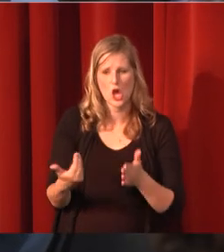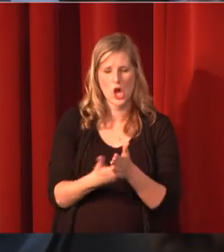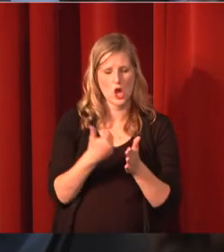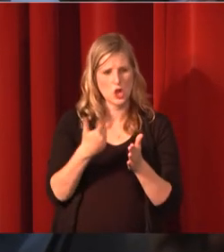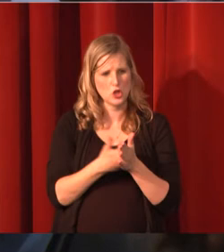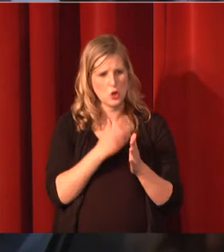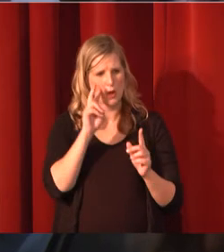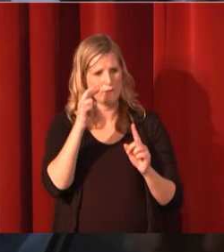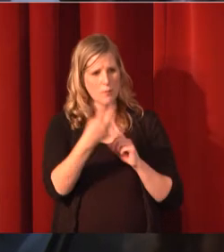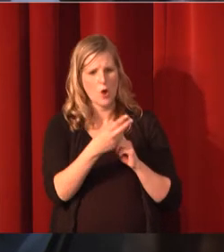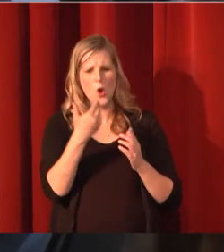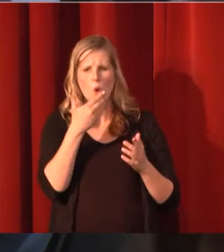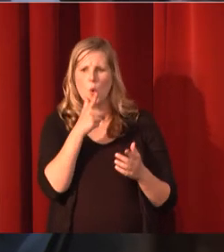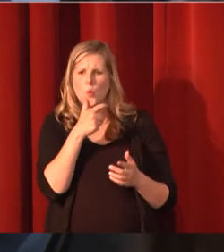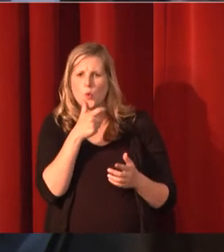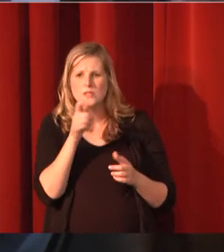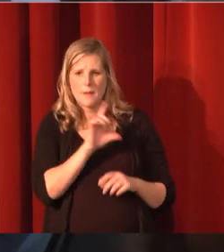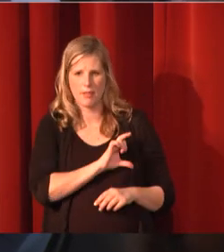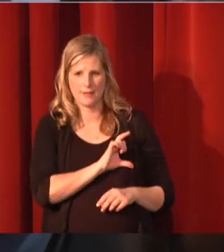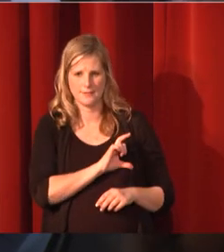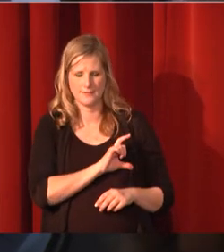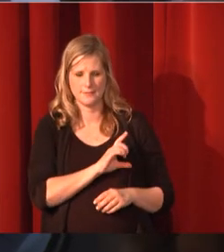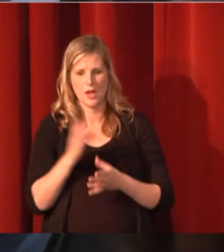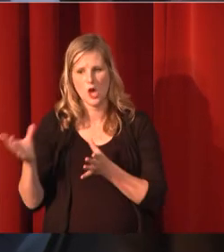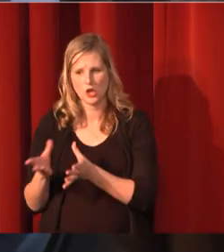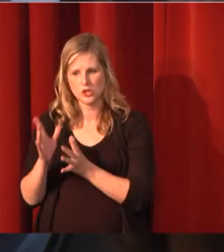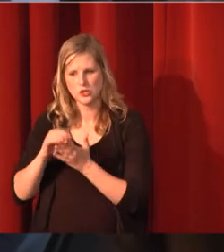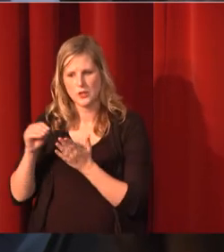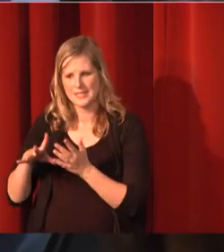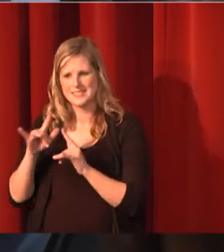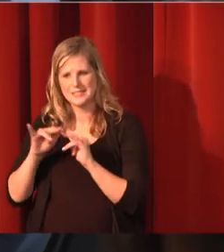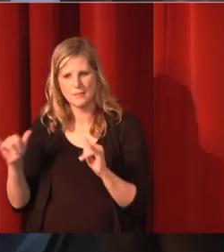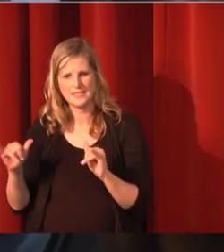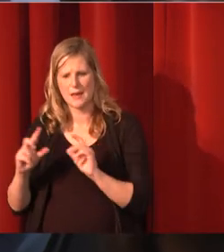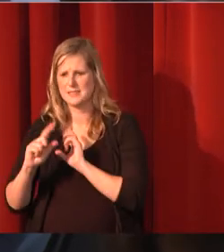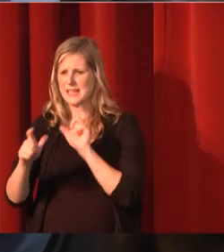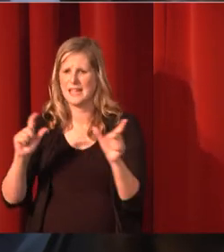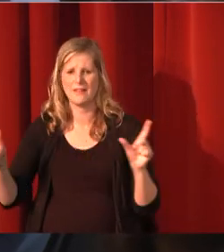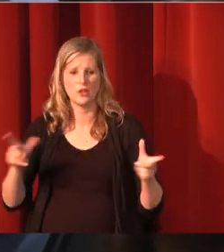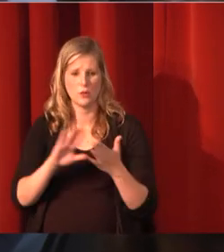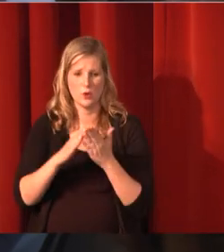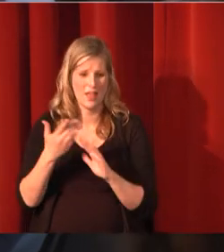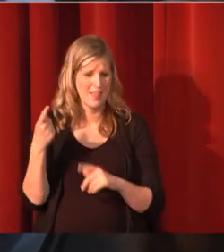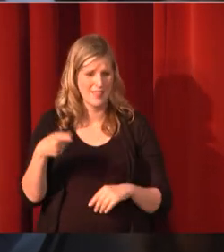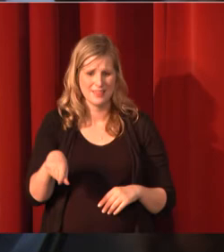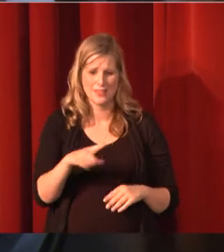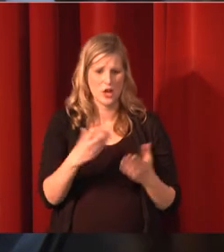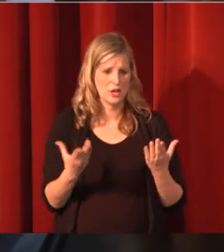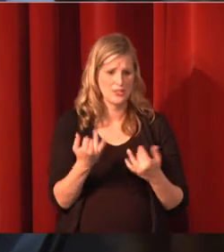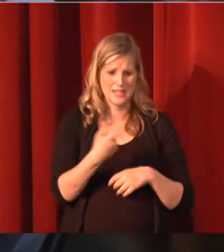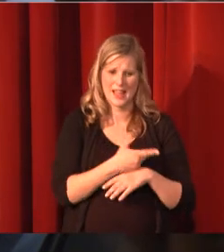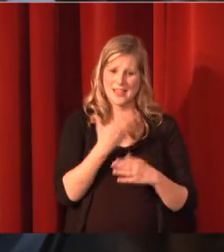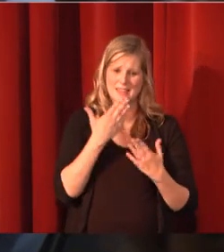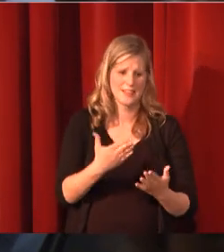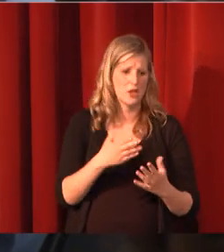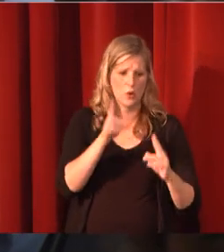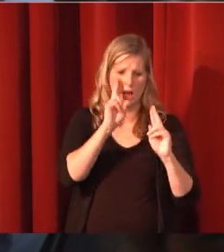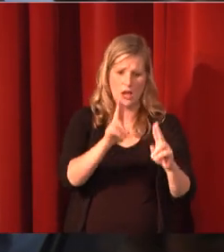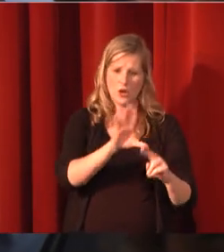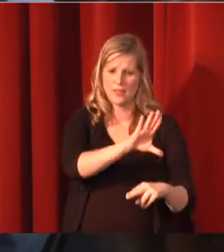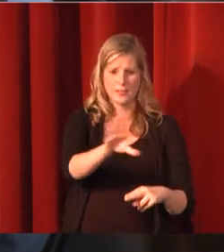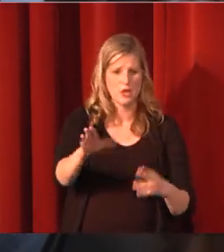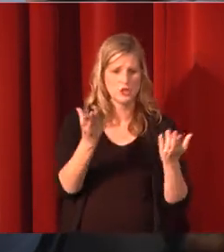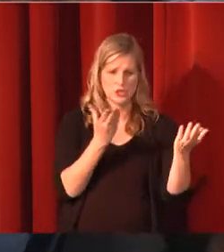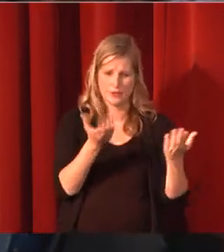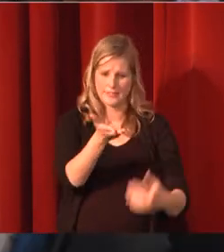who a police officer is and encouraging students to give back they're here today to please join me in honoring their service as